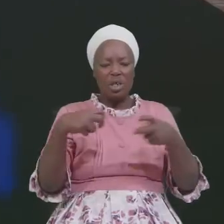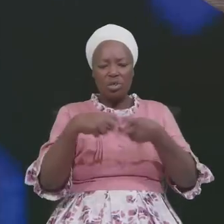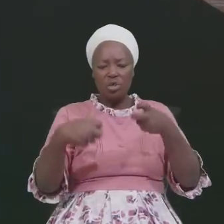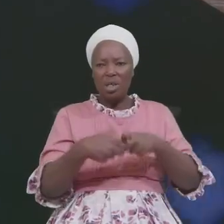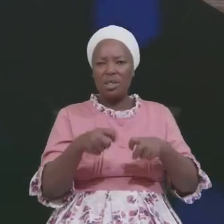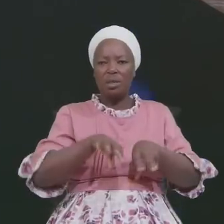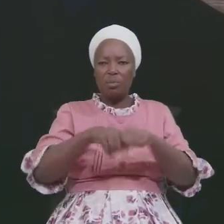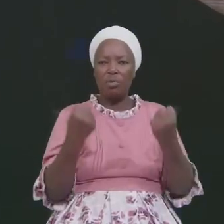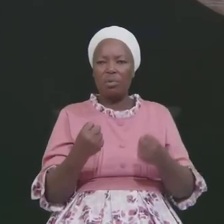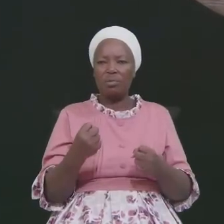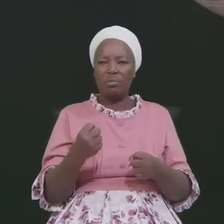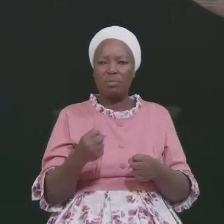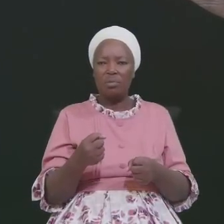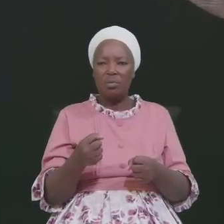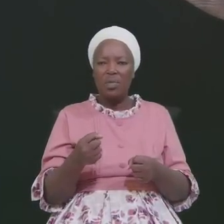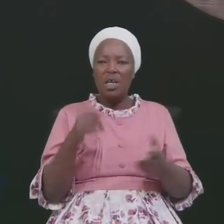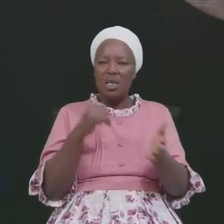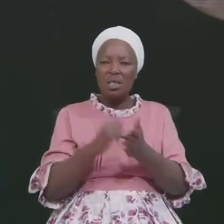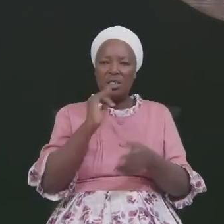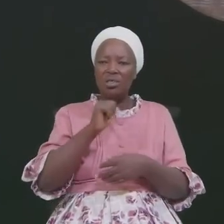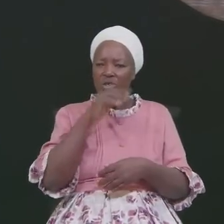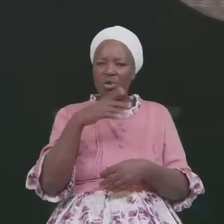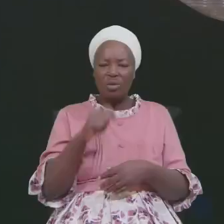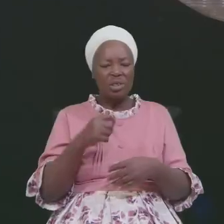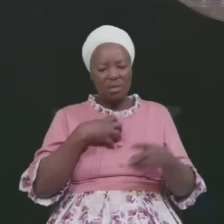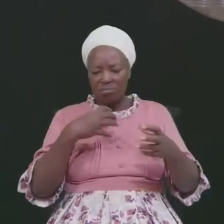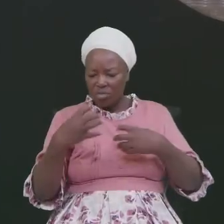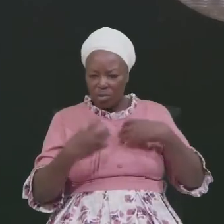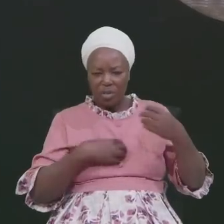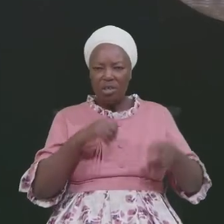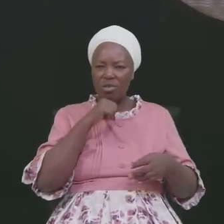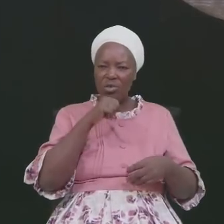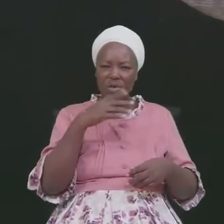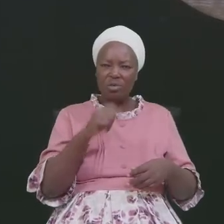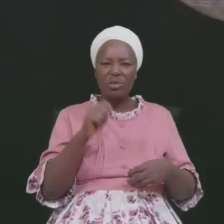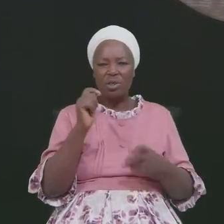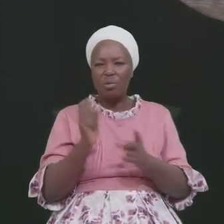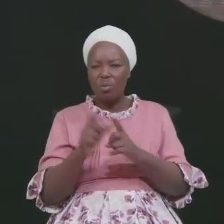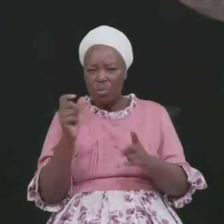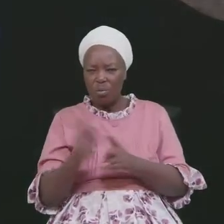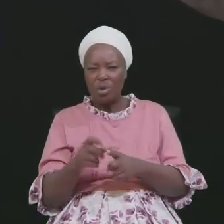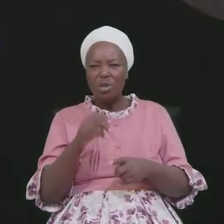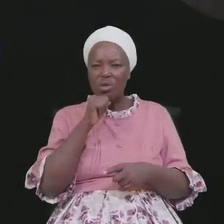melody, it's not the words, the lyrics, it's not the